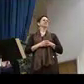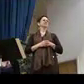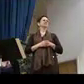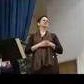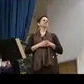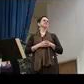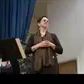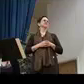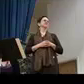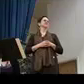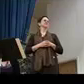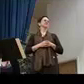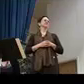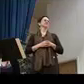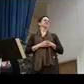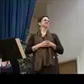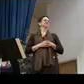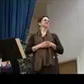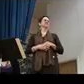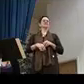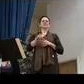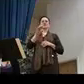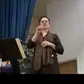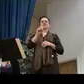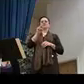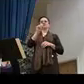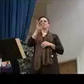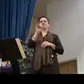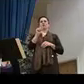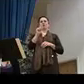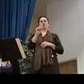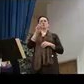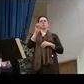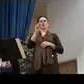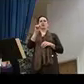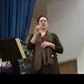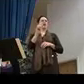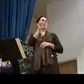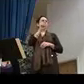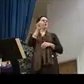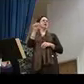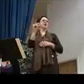Summer Renee Sully, Associate of Arts, General Education.